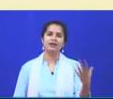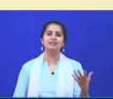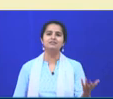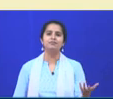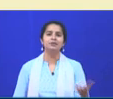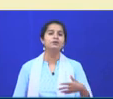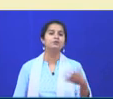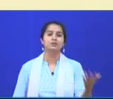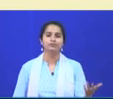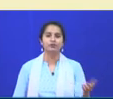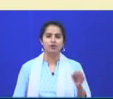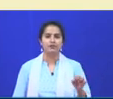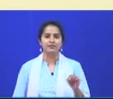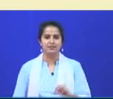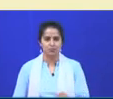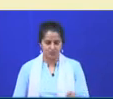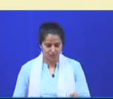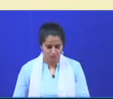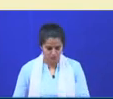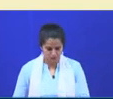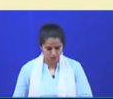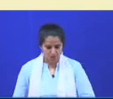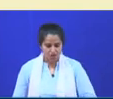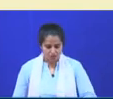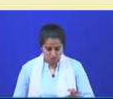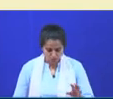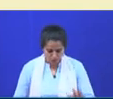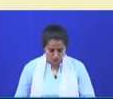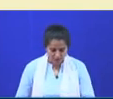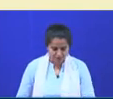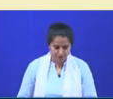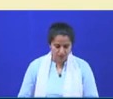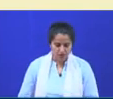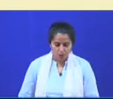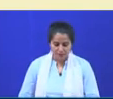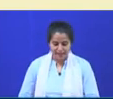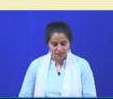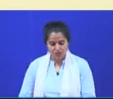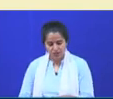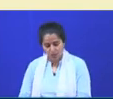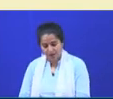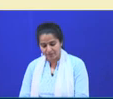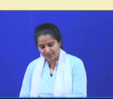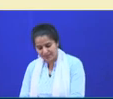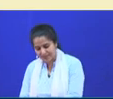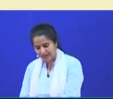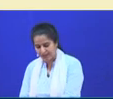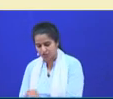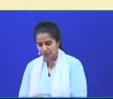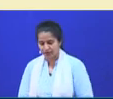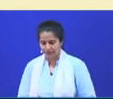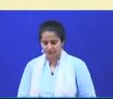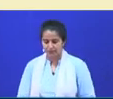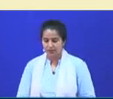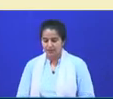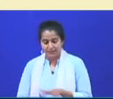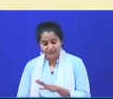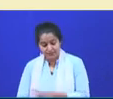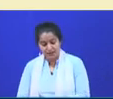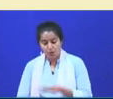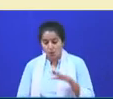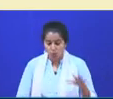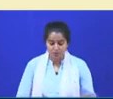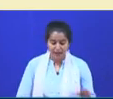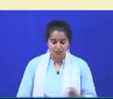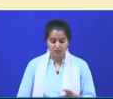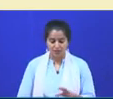that you are at least familiar with the different contexts in which they are used. So you have here, when the action of one results in the action of another, then the